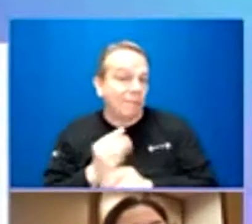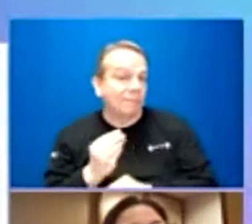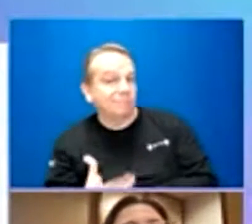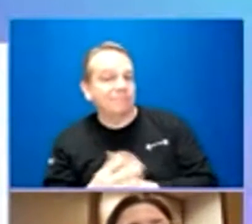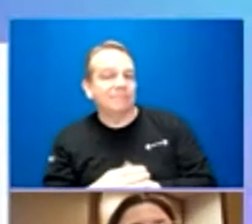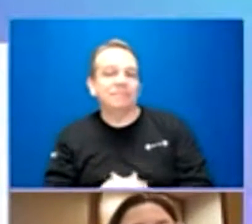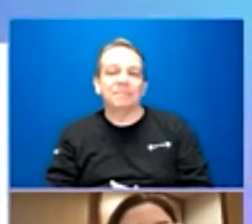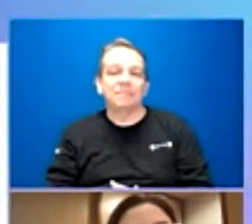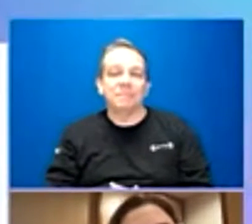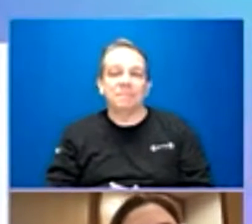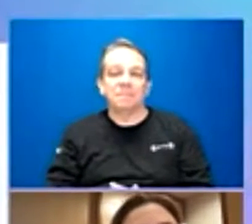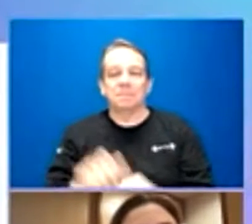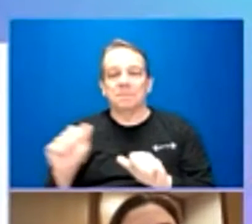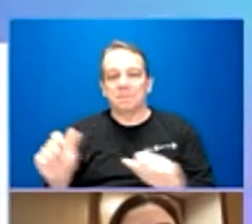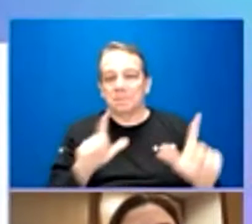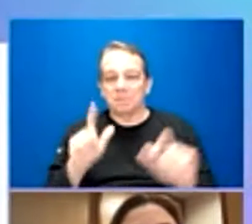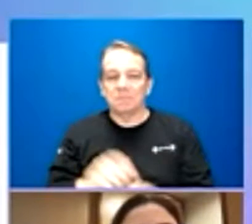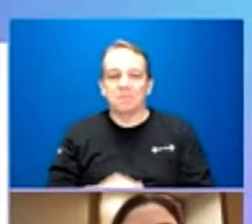Okay, next slide, please.